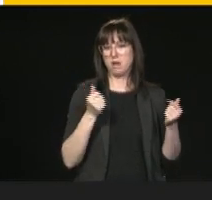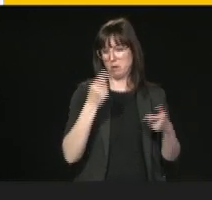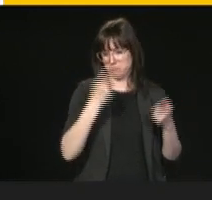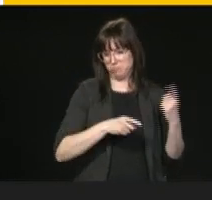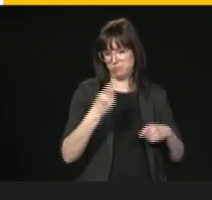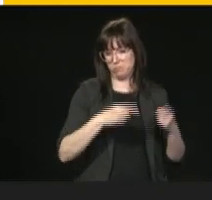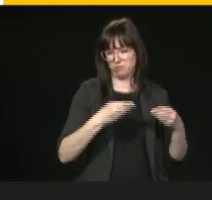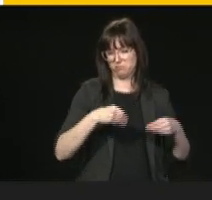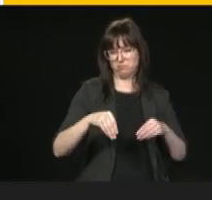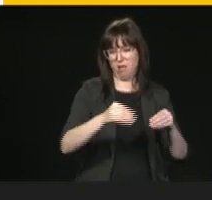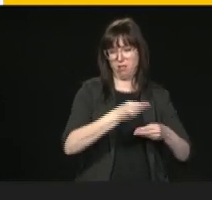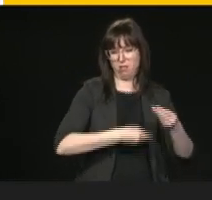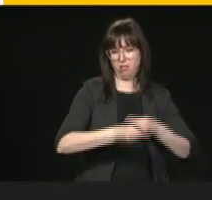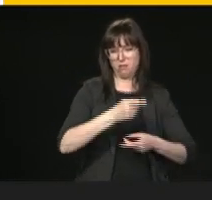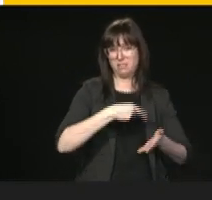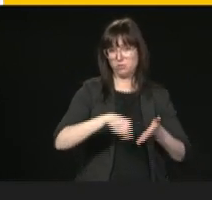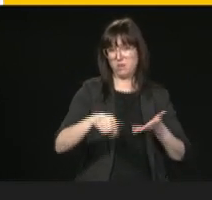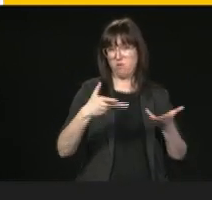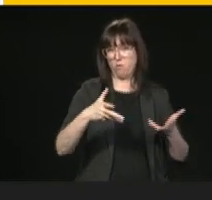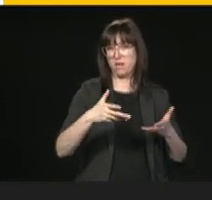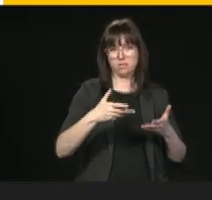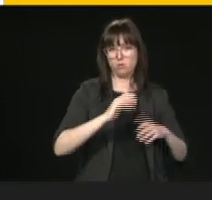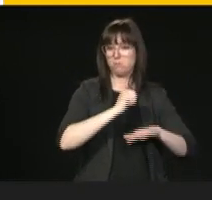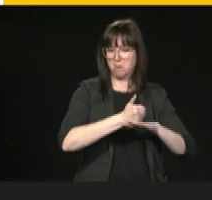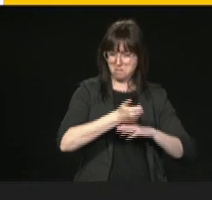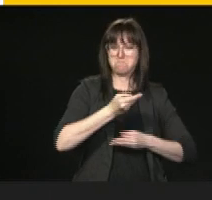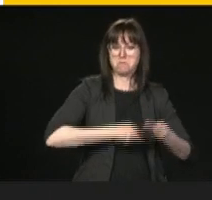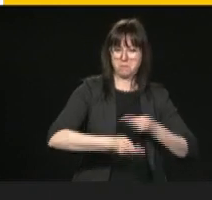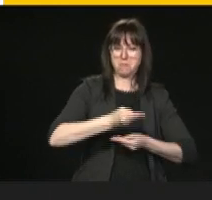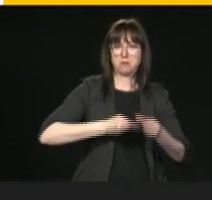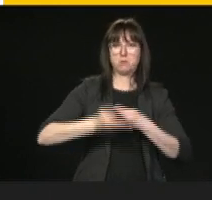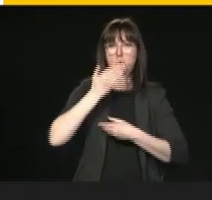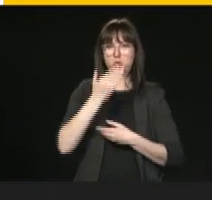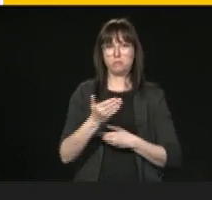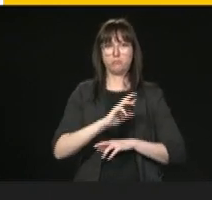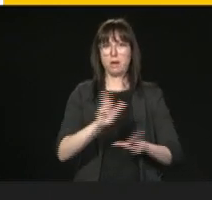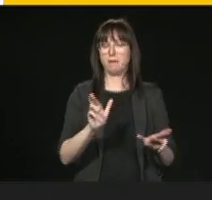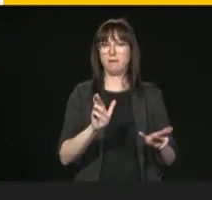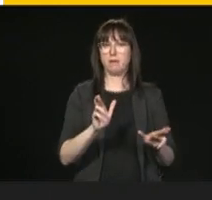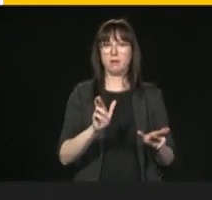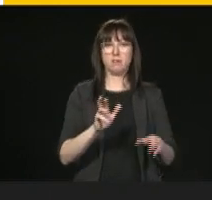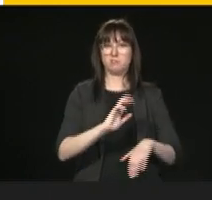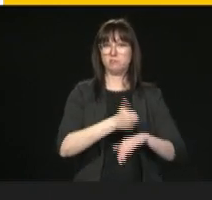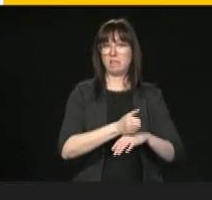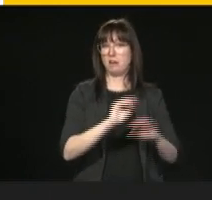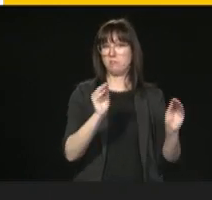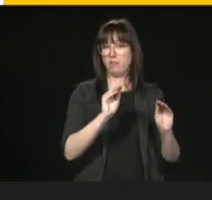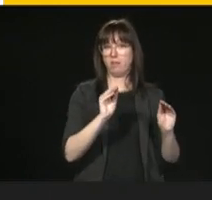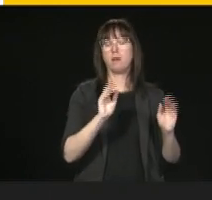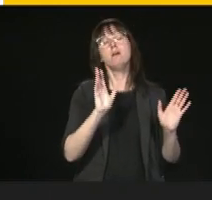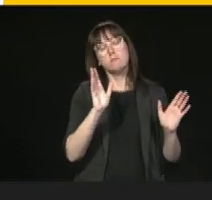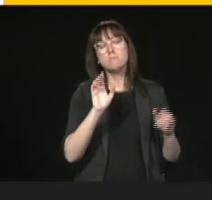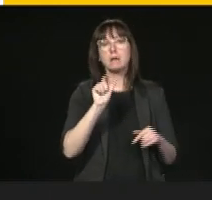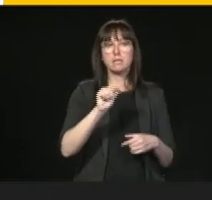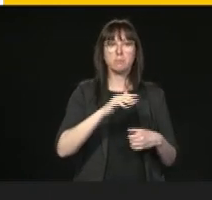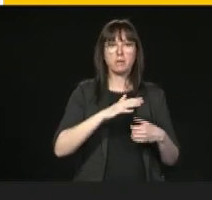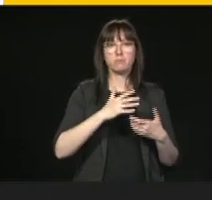And so there's nothing to set up except a bit of a stress in our frankly overworked